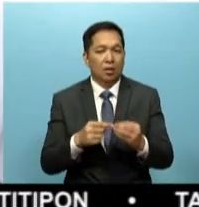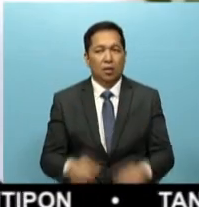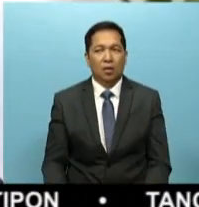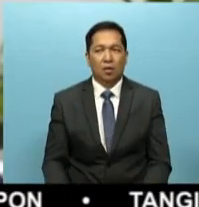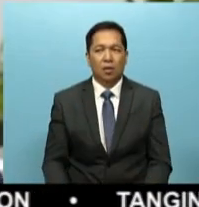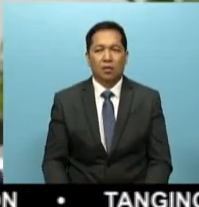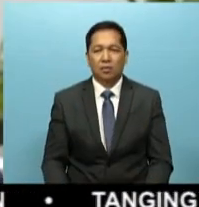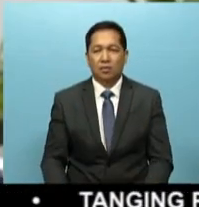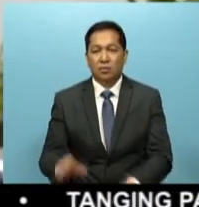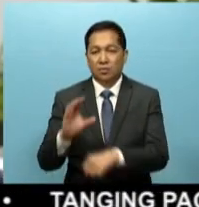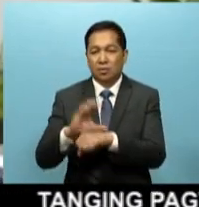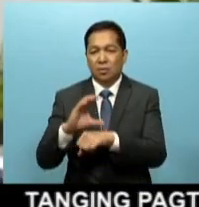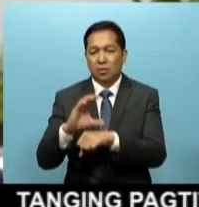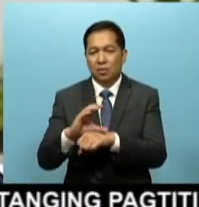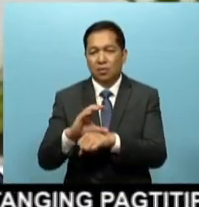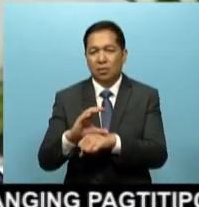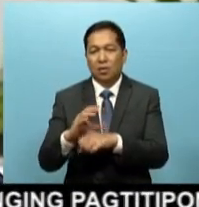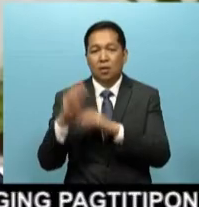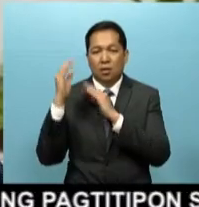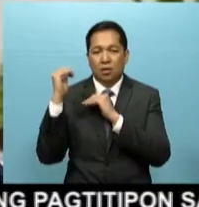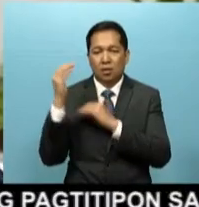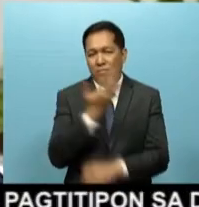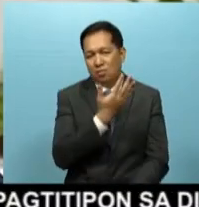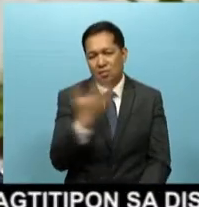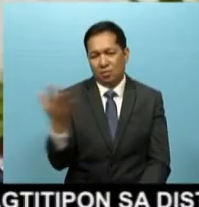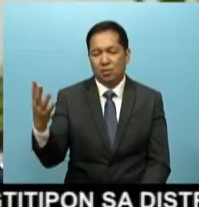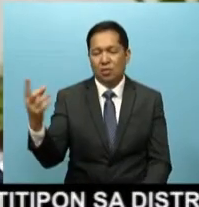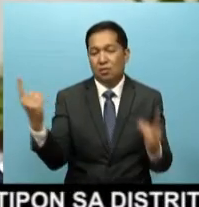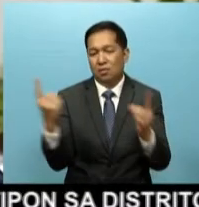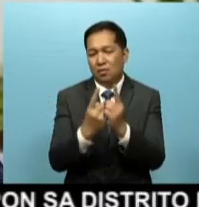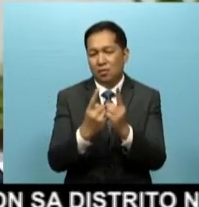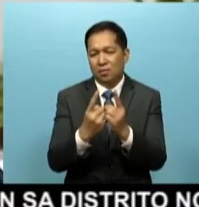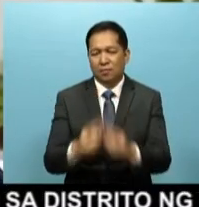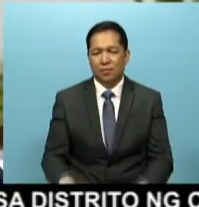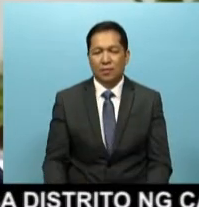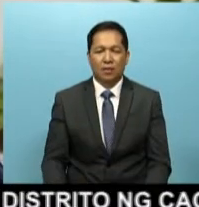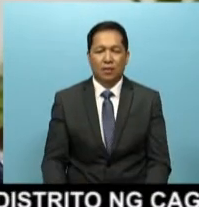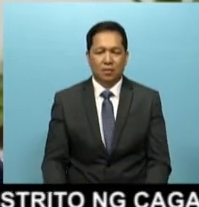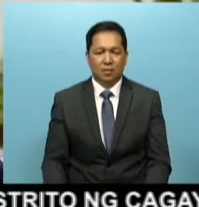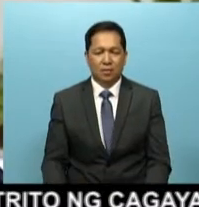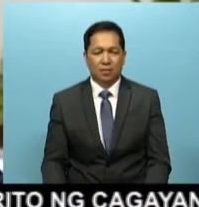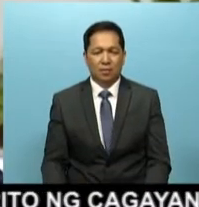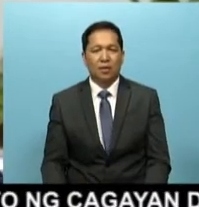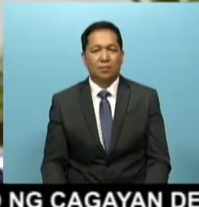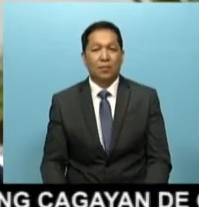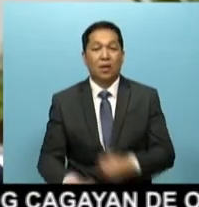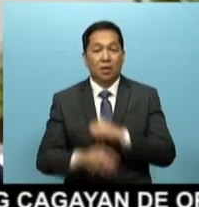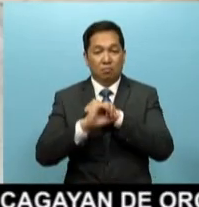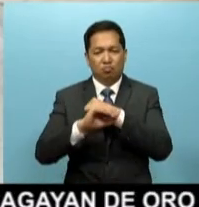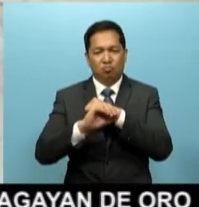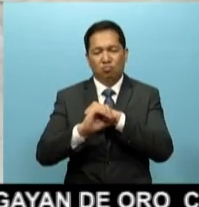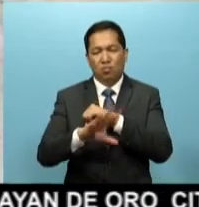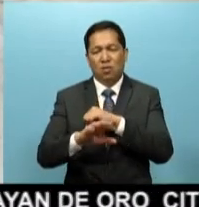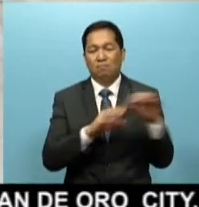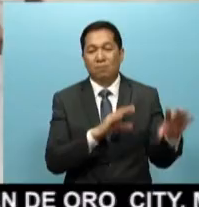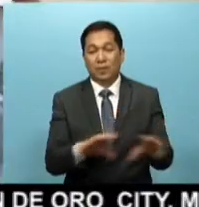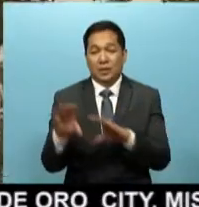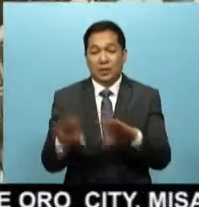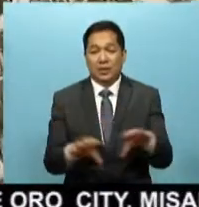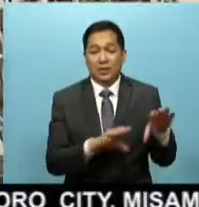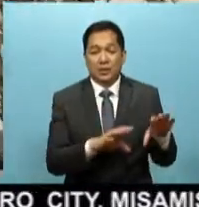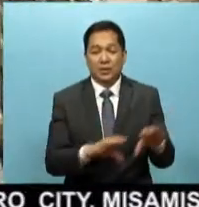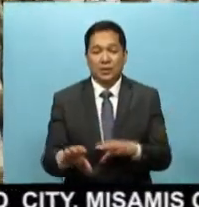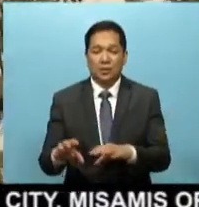organization and also hope to see you guys next time with more campaigns and movements. From